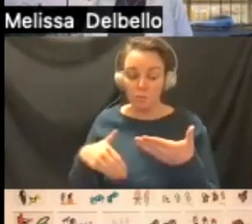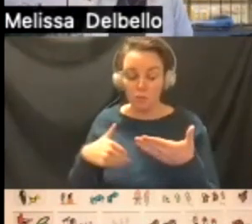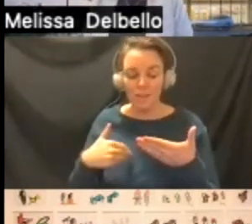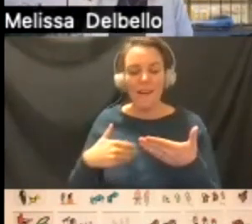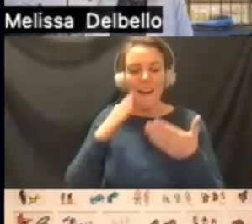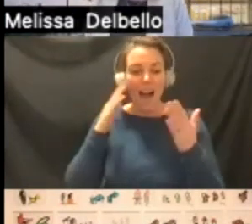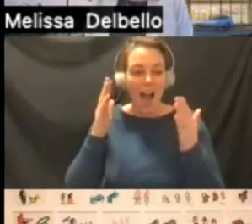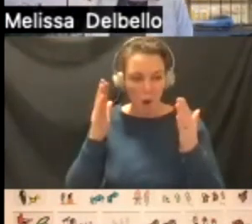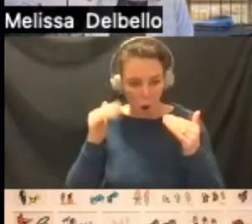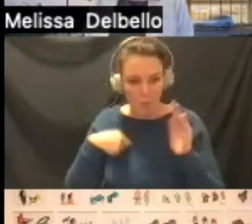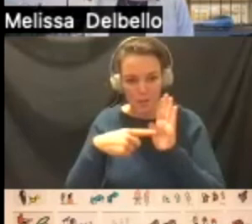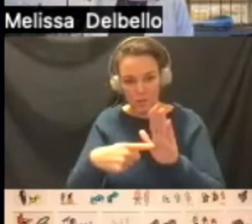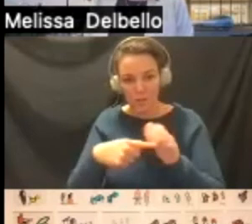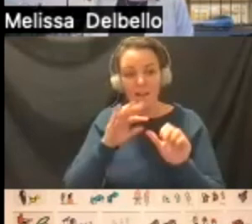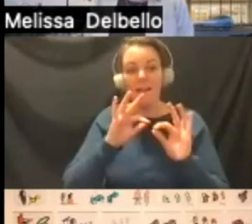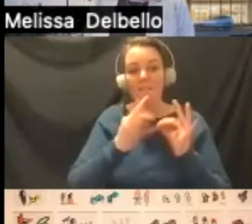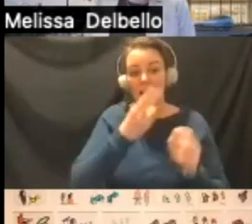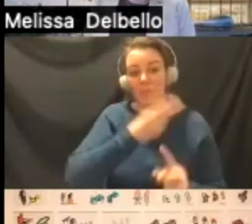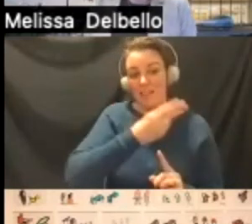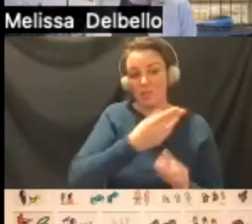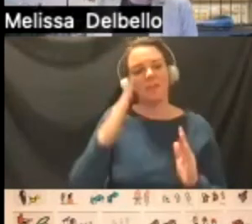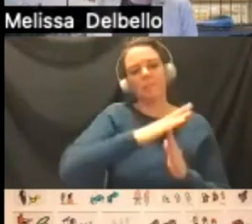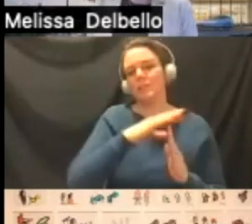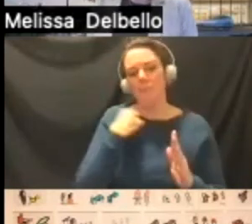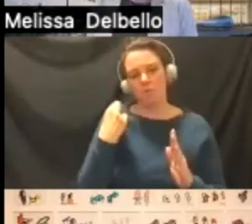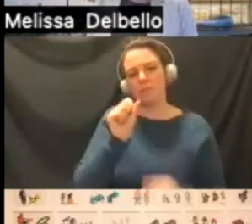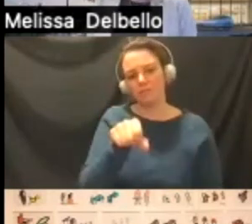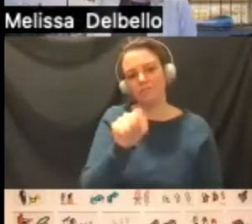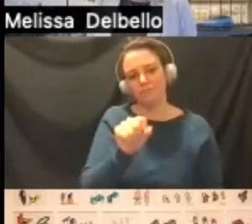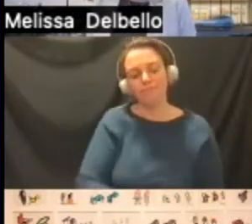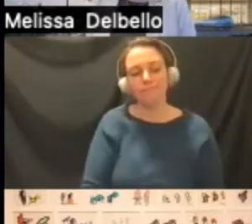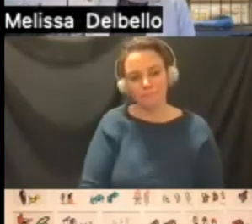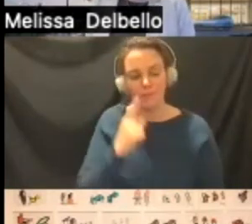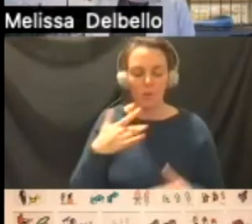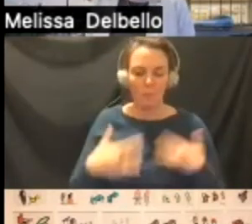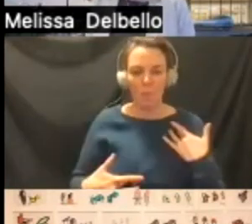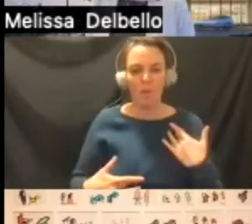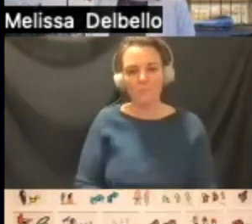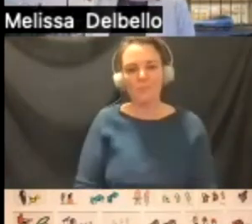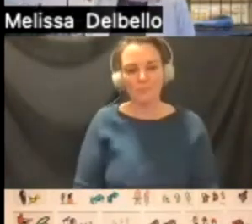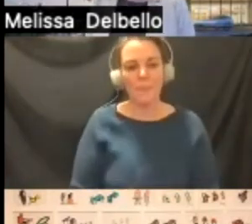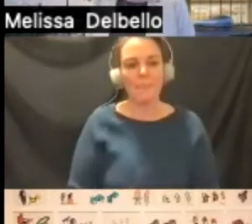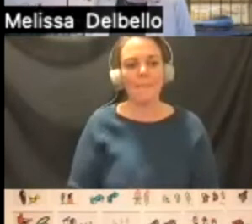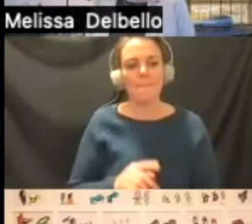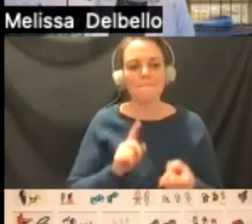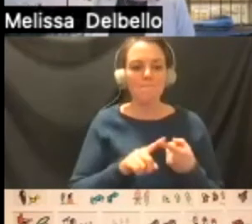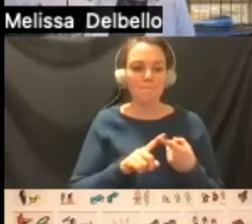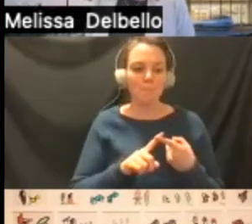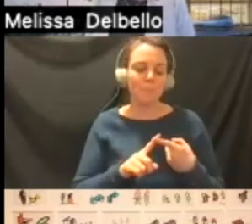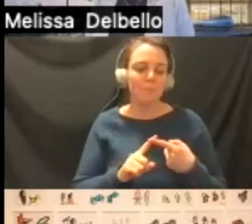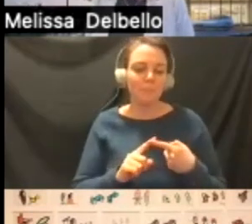we've conveyed family history is the greatest risk factor for developing bipolar disorder in children and